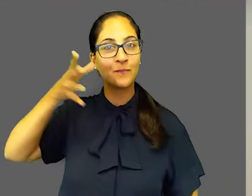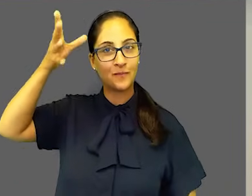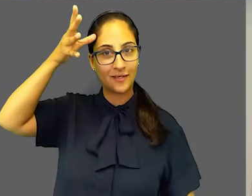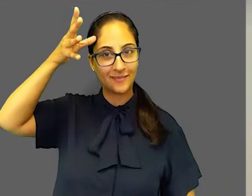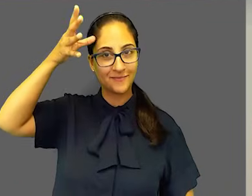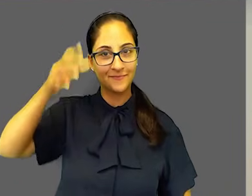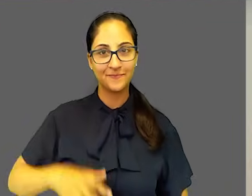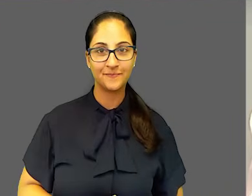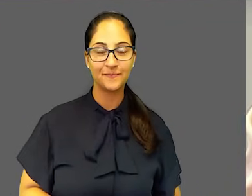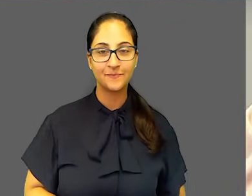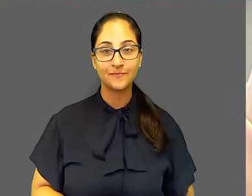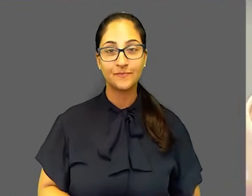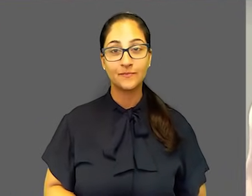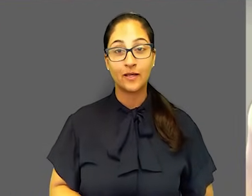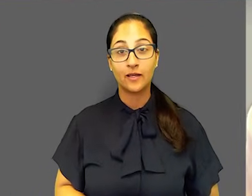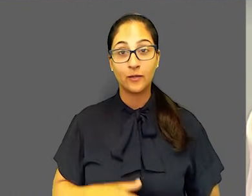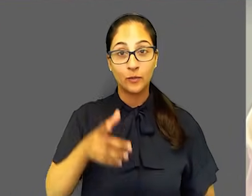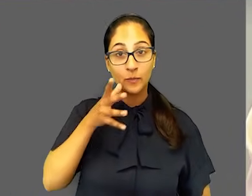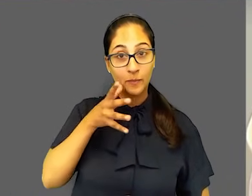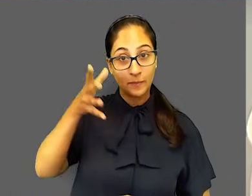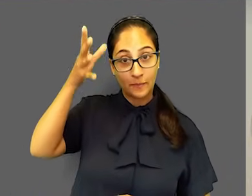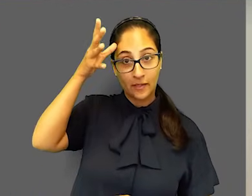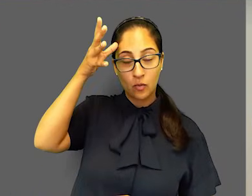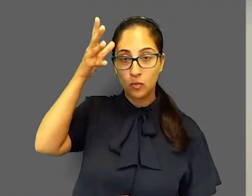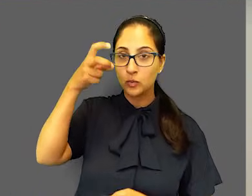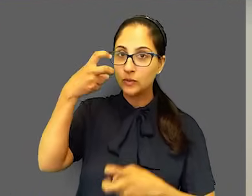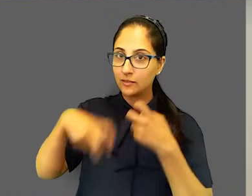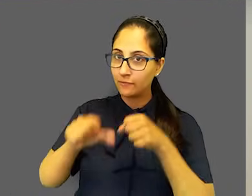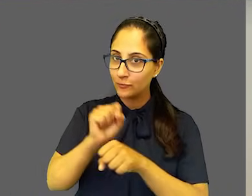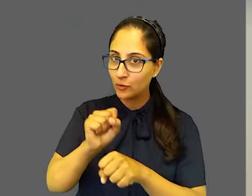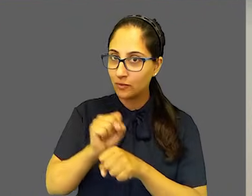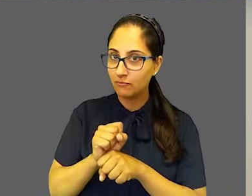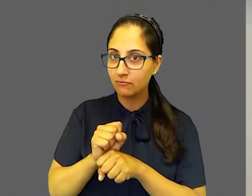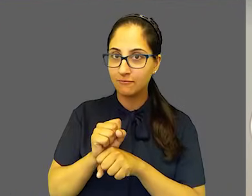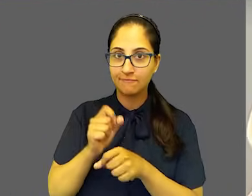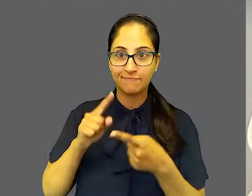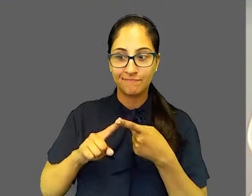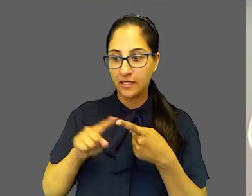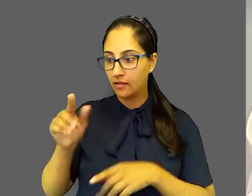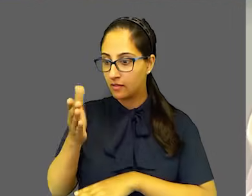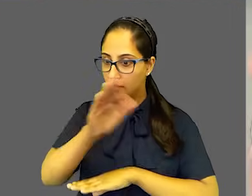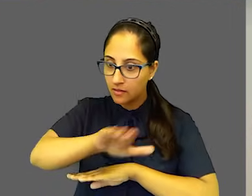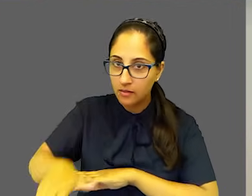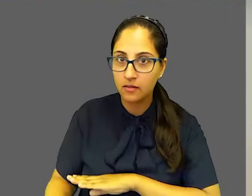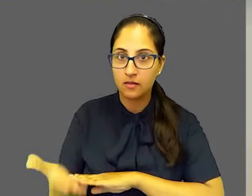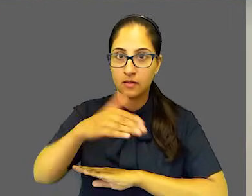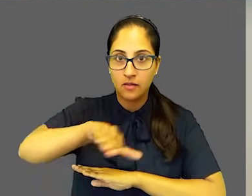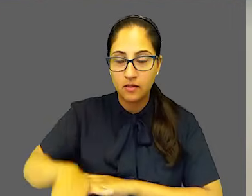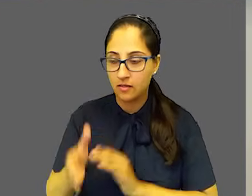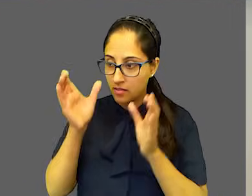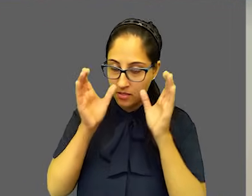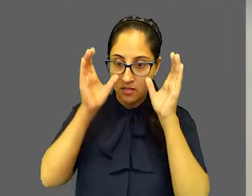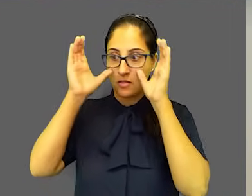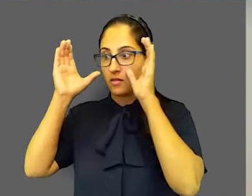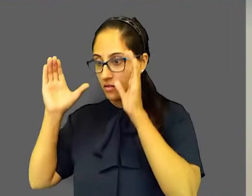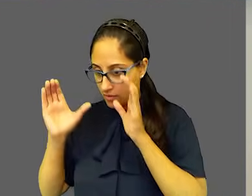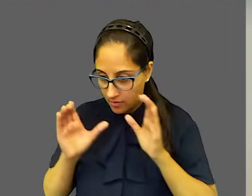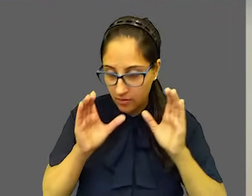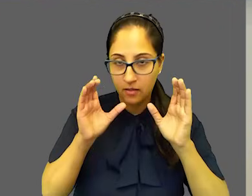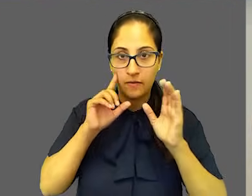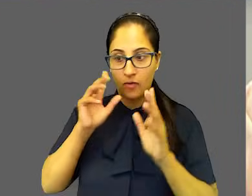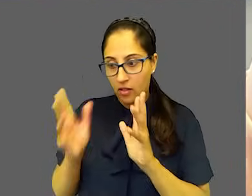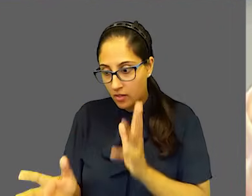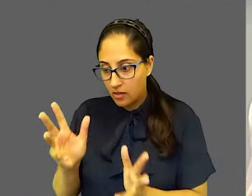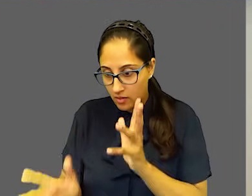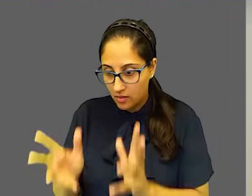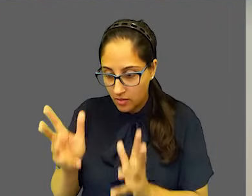so hard, and sleepless nights and working so hard, and then one moment you embrace that child and you hear their first